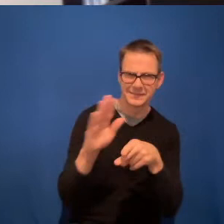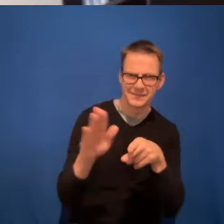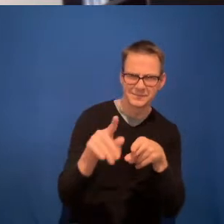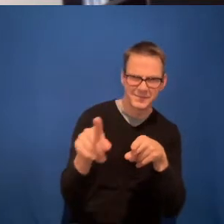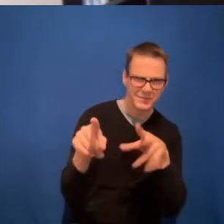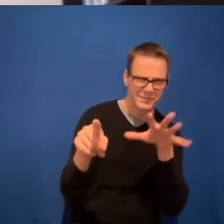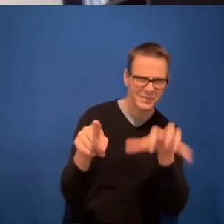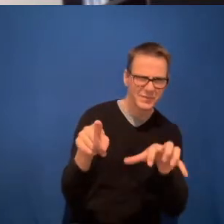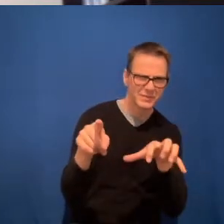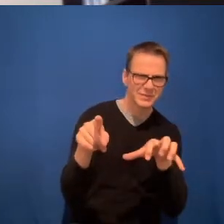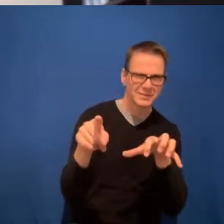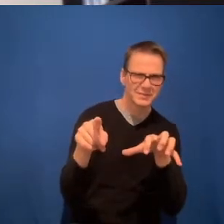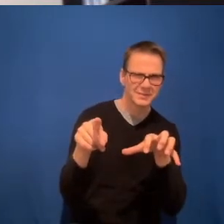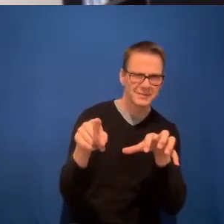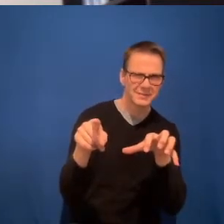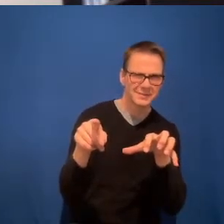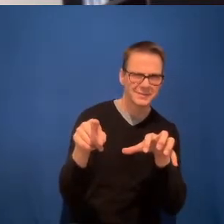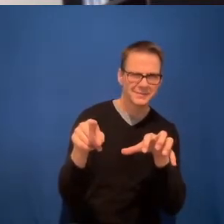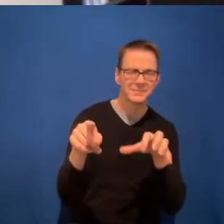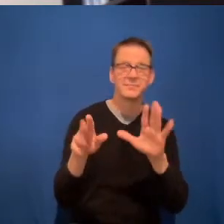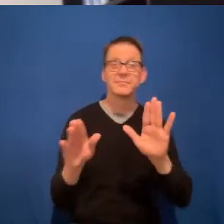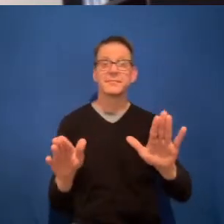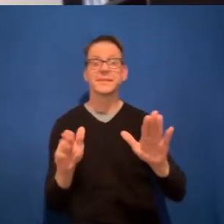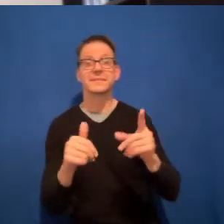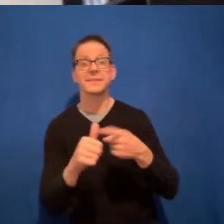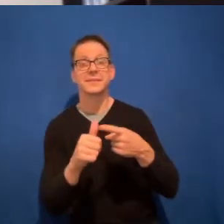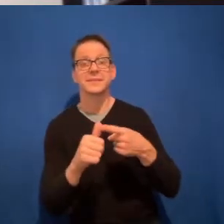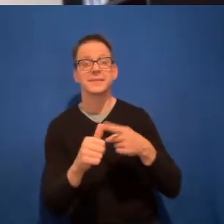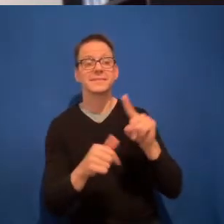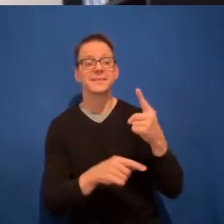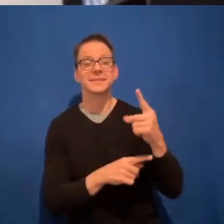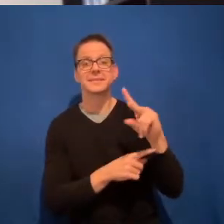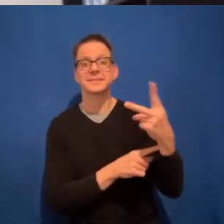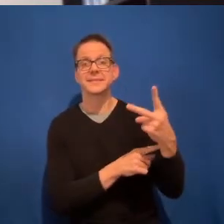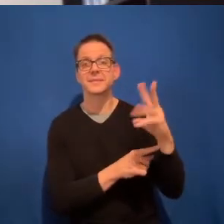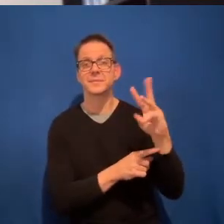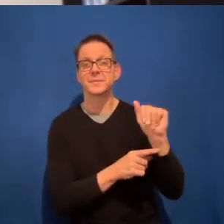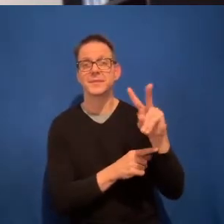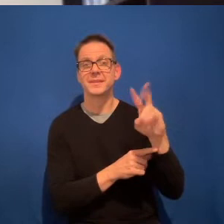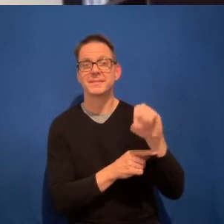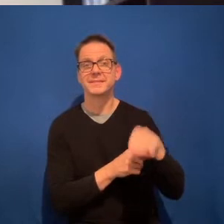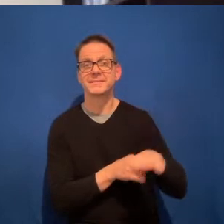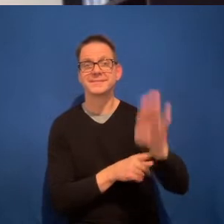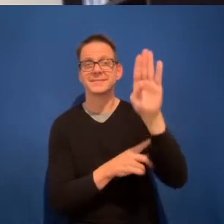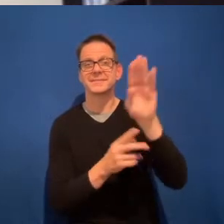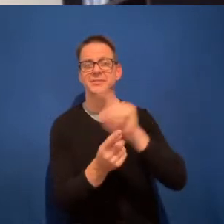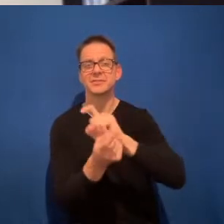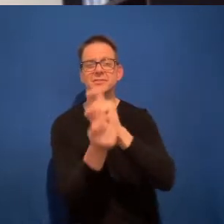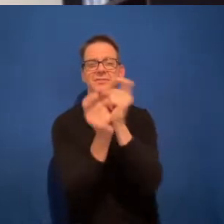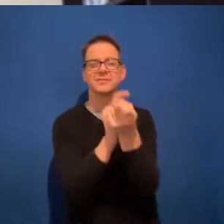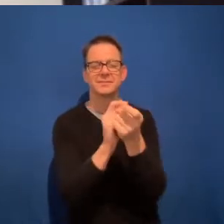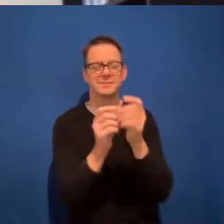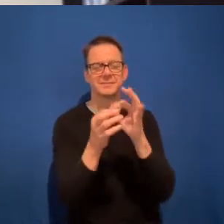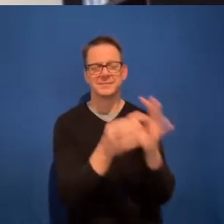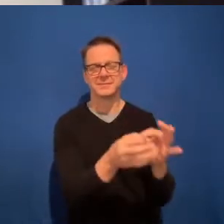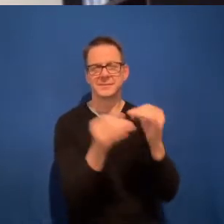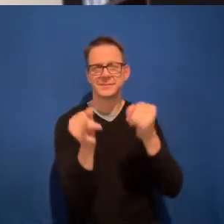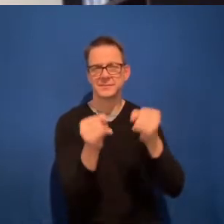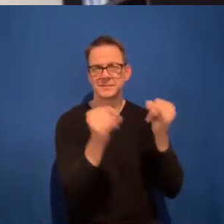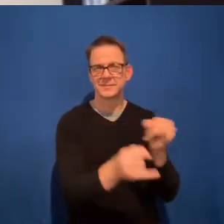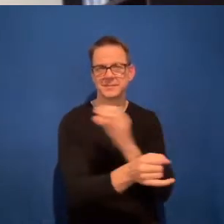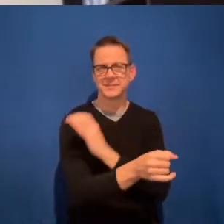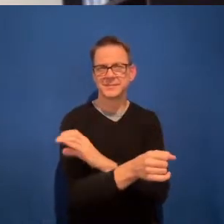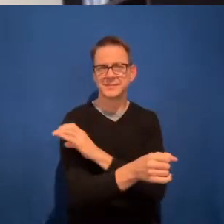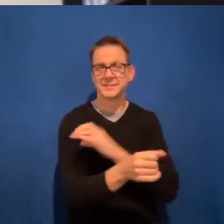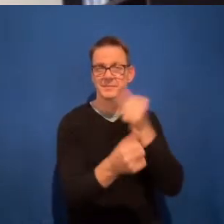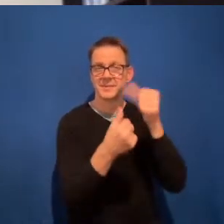talk about the first couple of waves and how it's transitioning now for individual clinics. So we have to remember, when COVID first started in March 2020, I